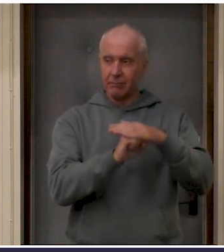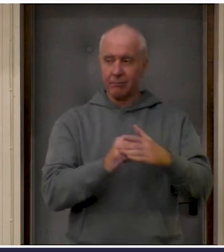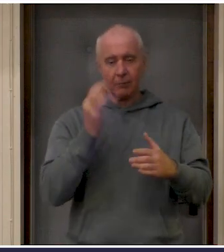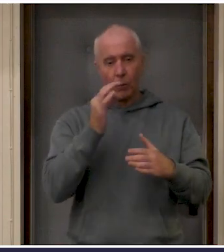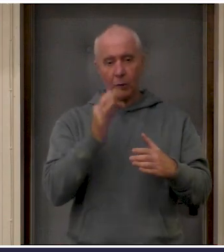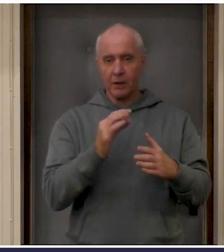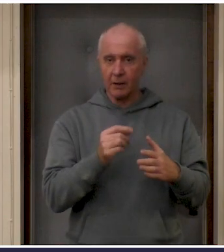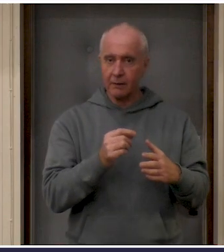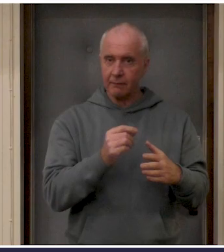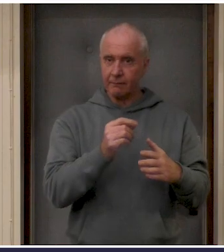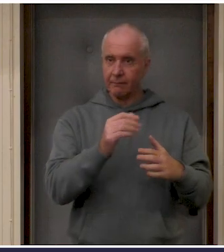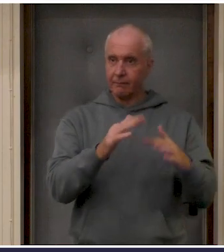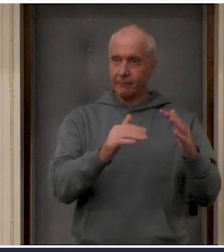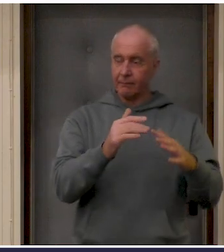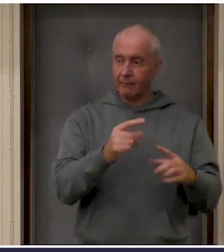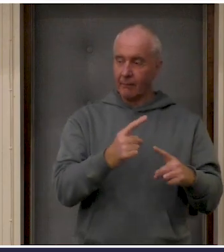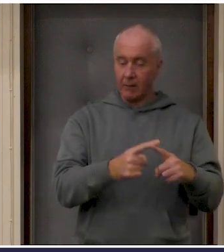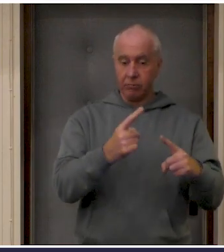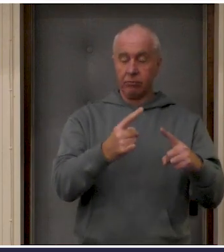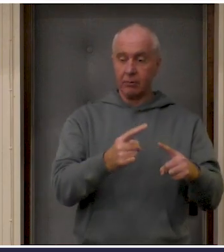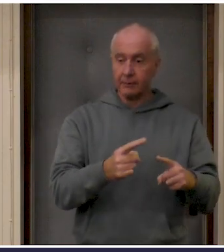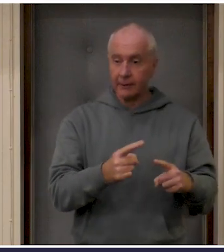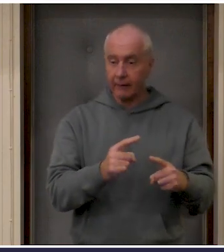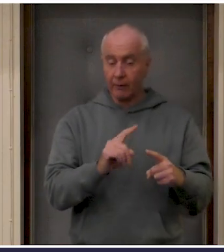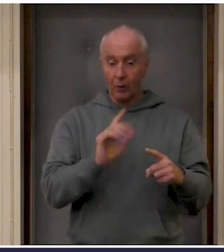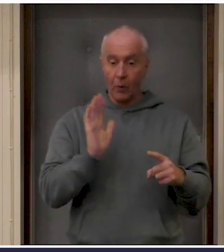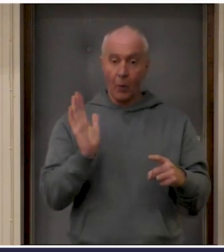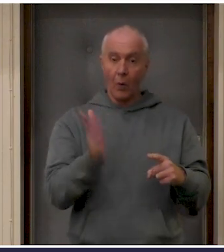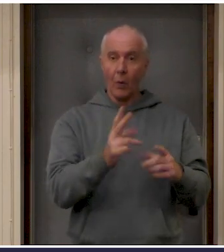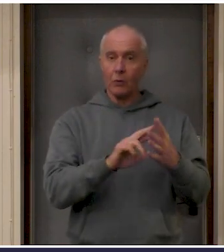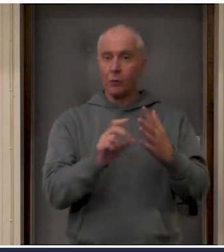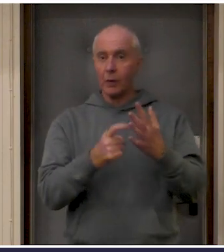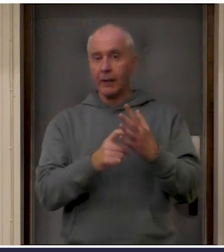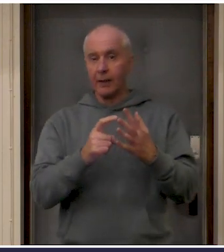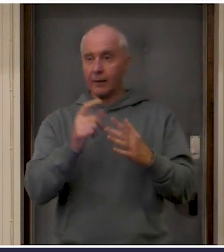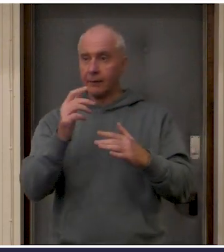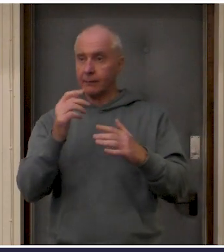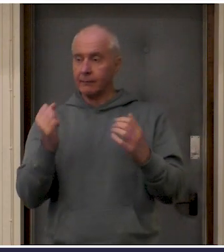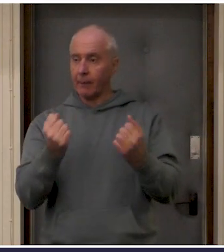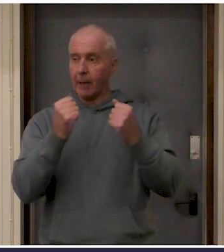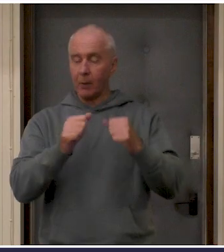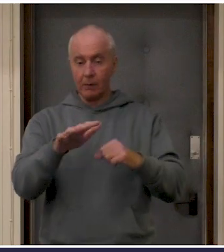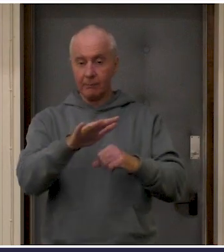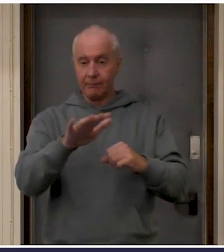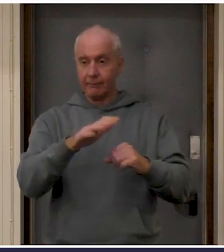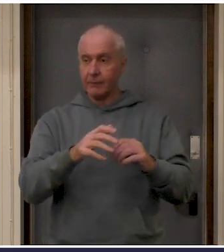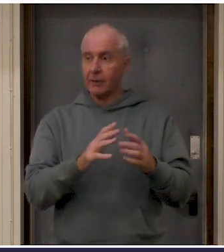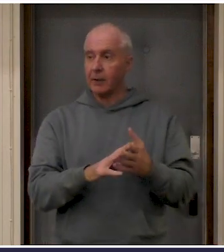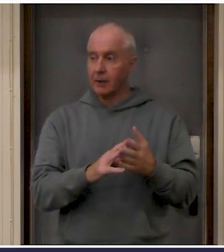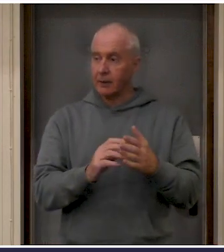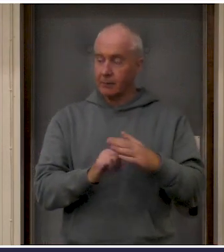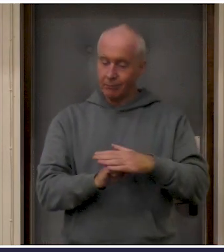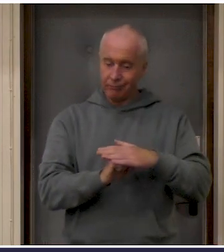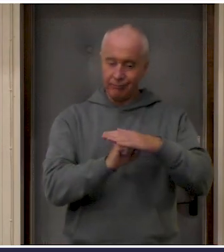became essentially, if you take all the nuclear power plants that we have on the planet, about 70% of them are pressurized